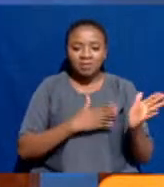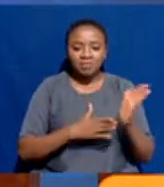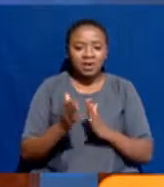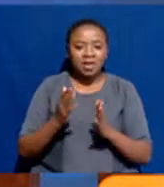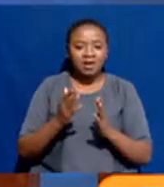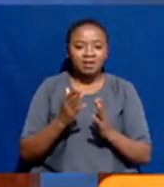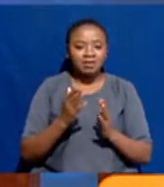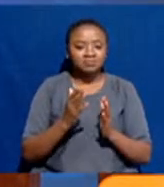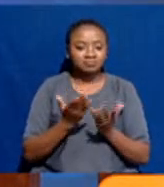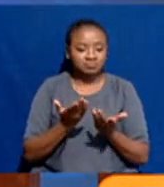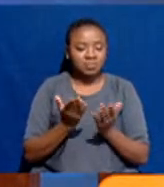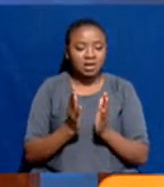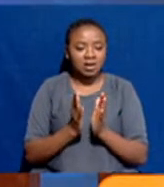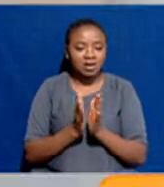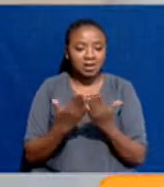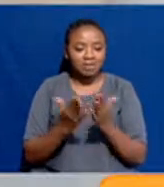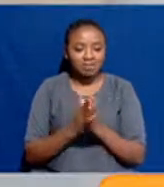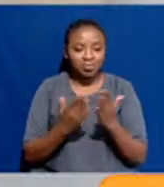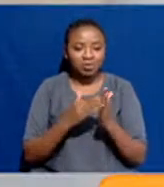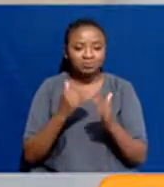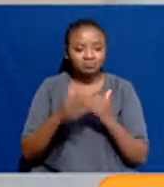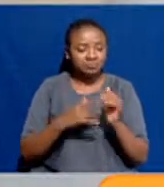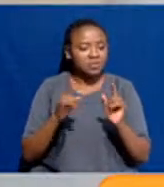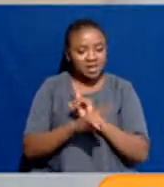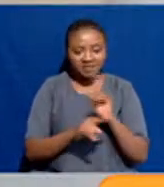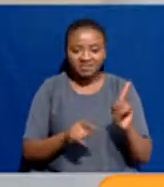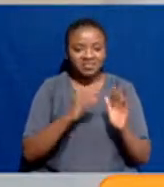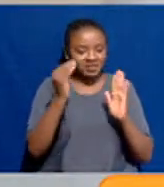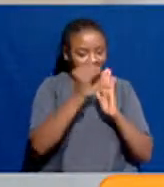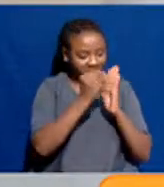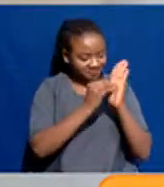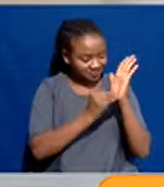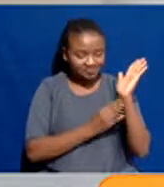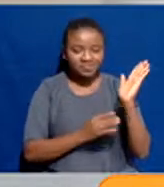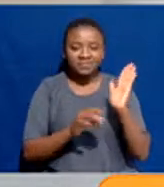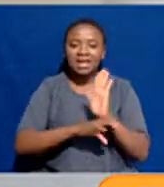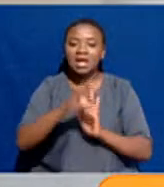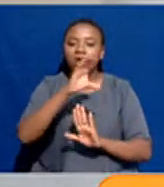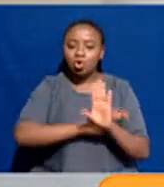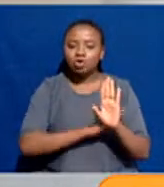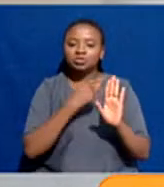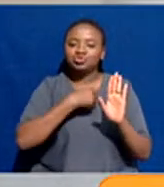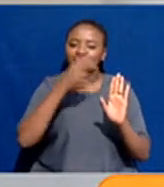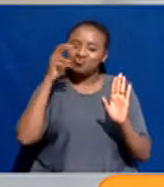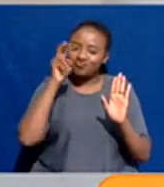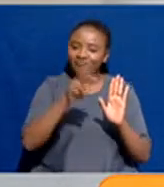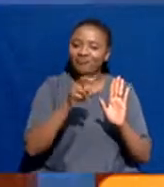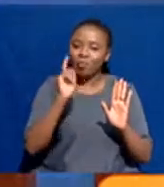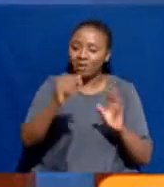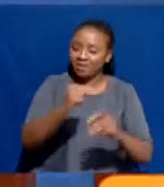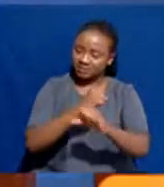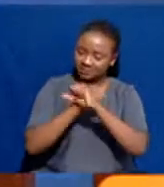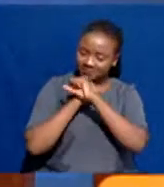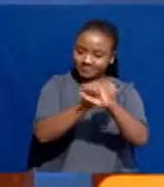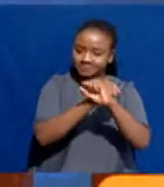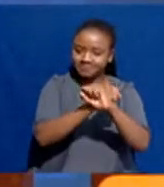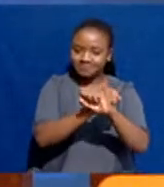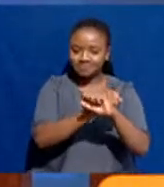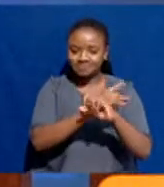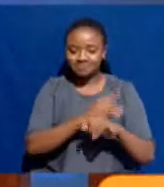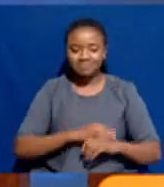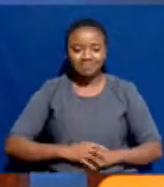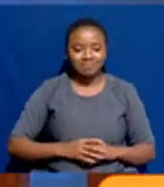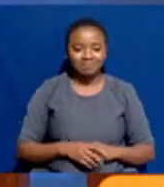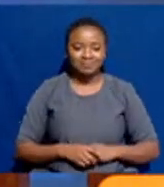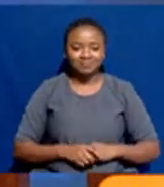actually. Oh, nice. Yes. And it'll be on social media. Yeah, it'll be free. It'll be free everywhere. We must revolt and resist. I like that.